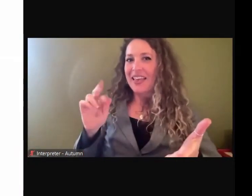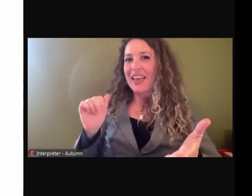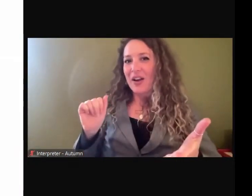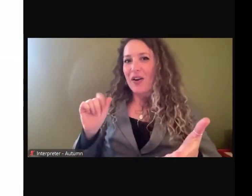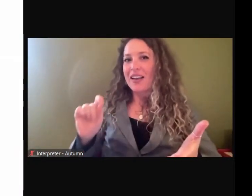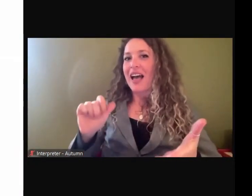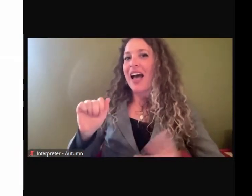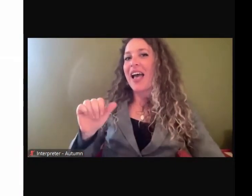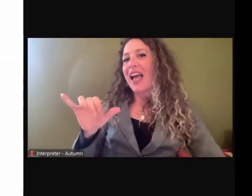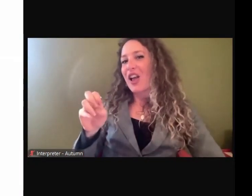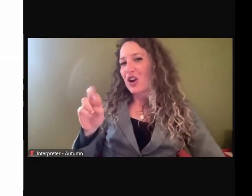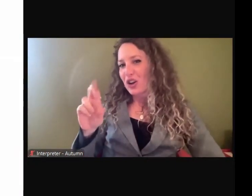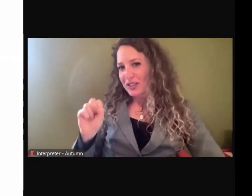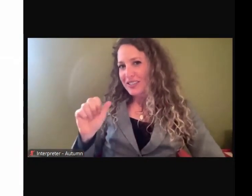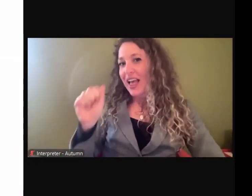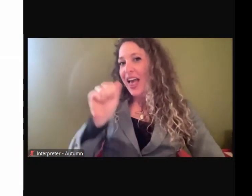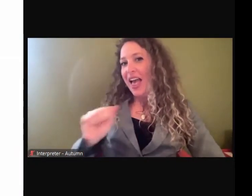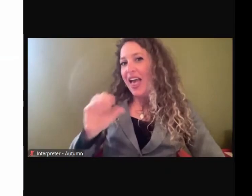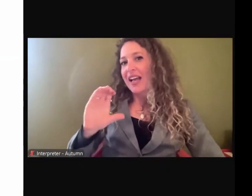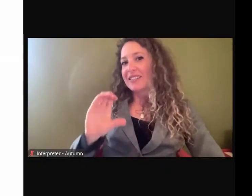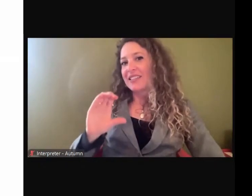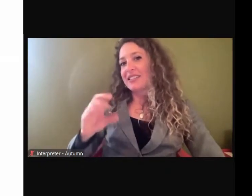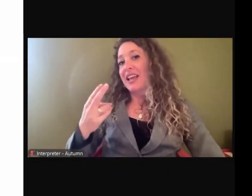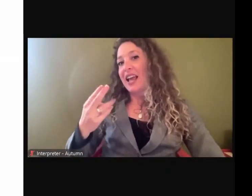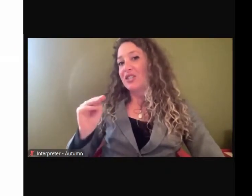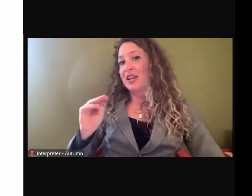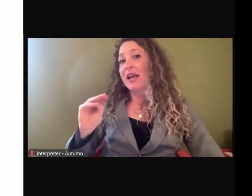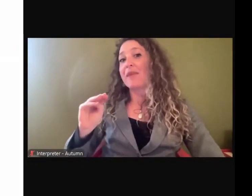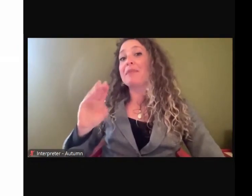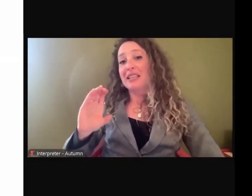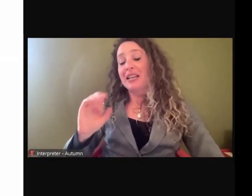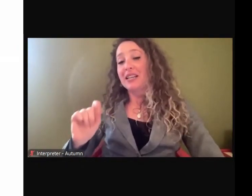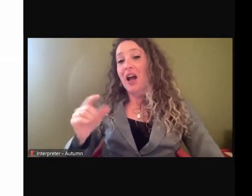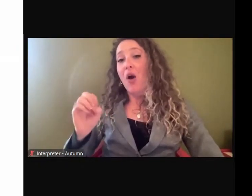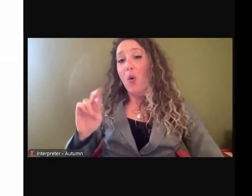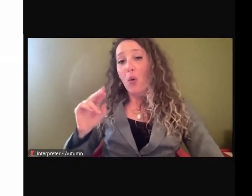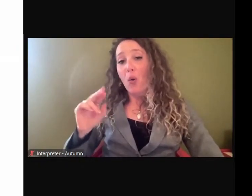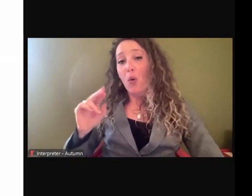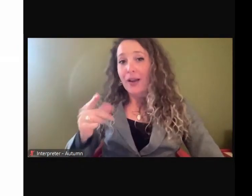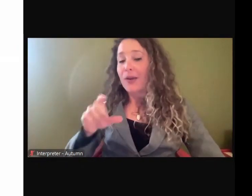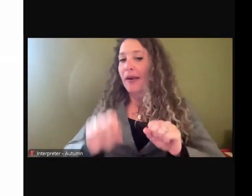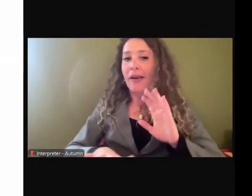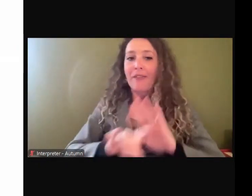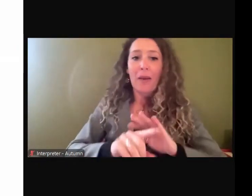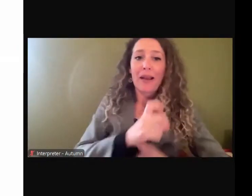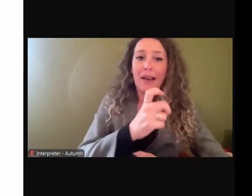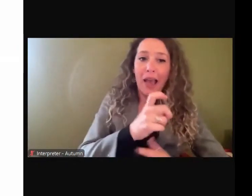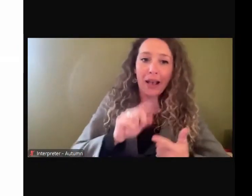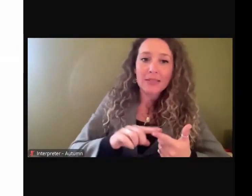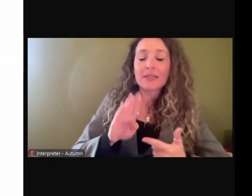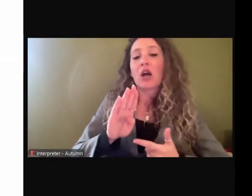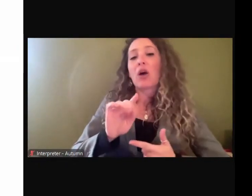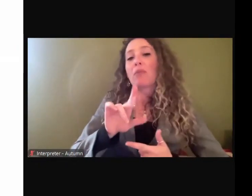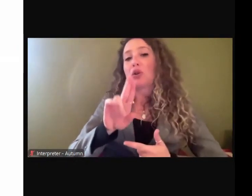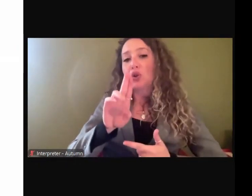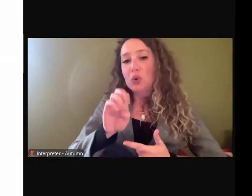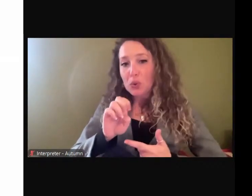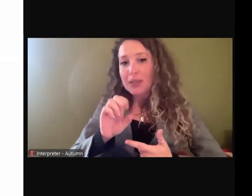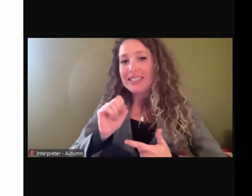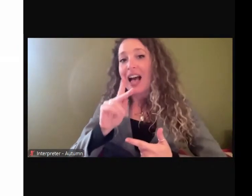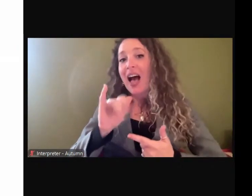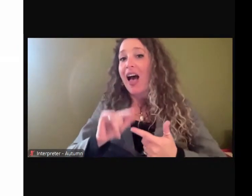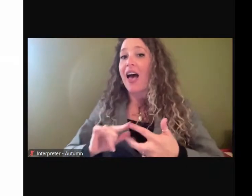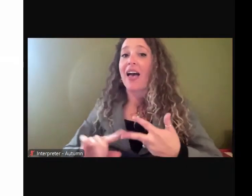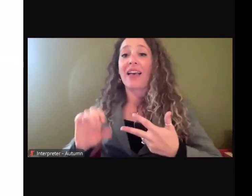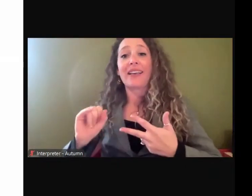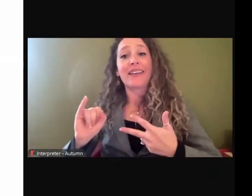kara.ayers@cchmc.org. You can also find me on X occasionally, Blue Sky, and Insta at Dr. Kara Ayers. And I would love to discuss with you